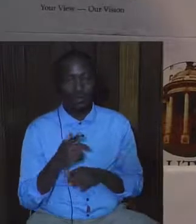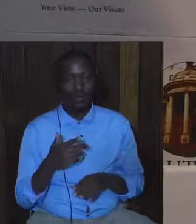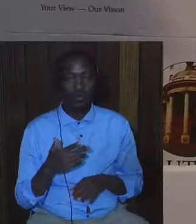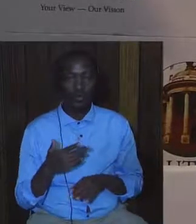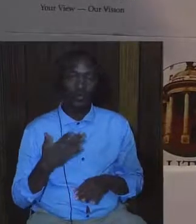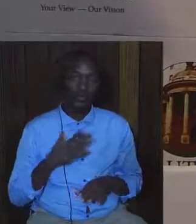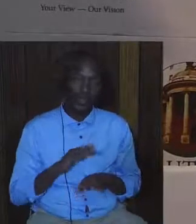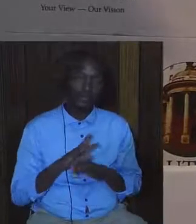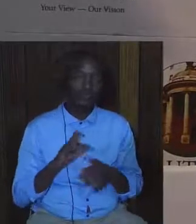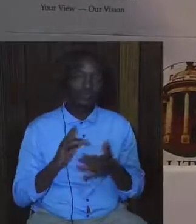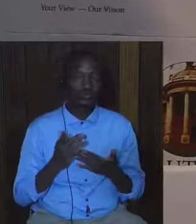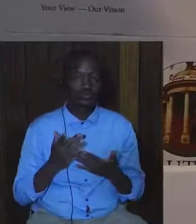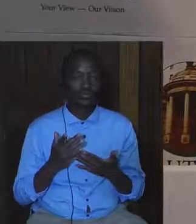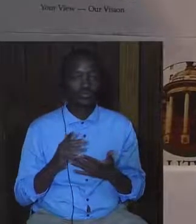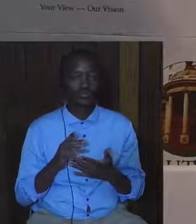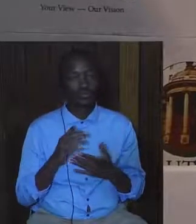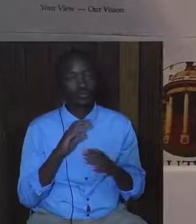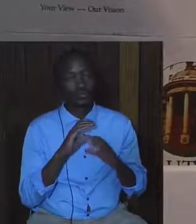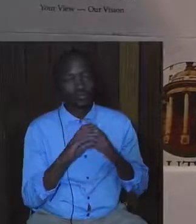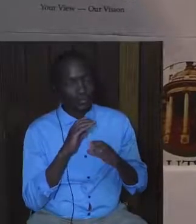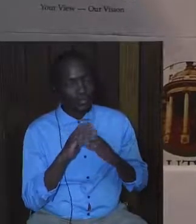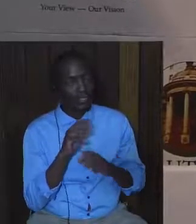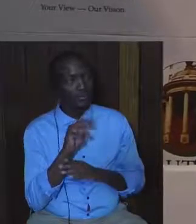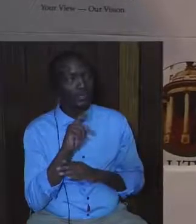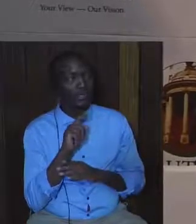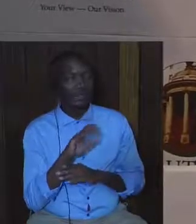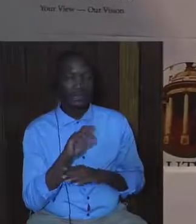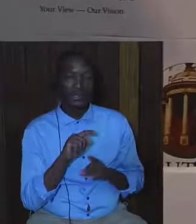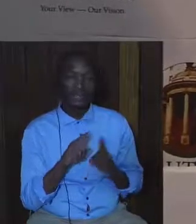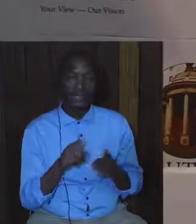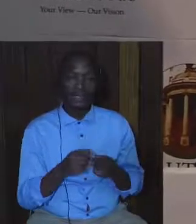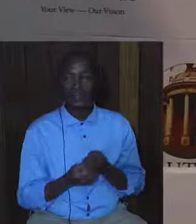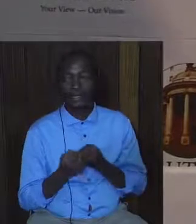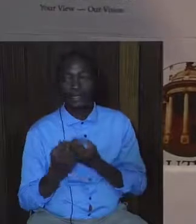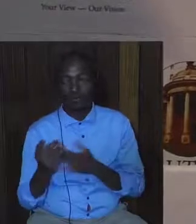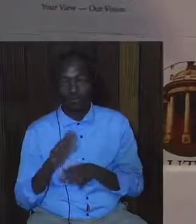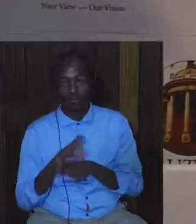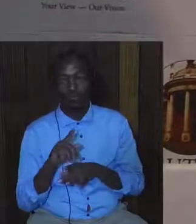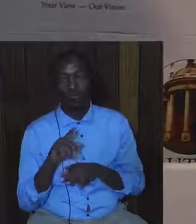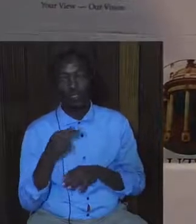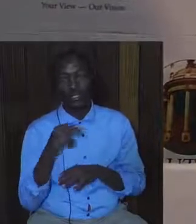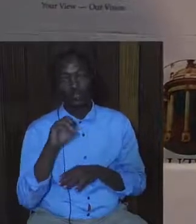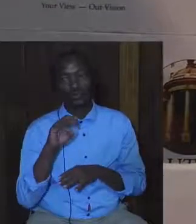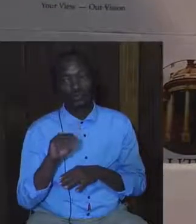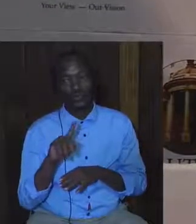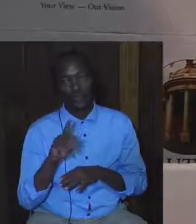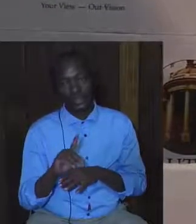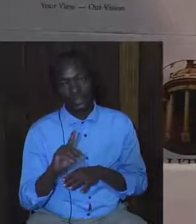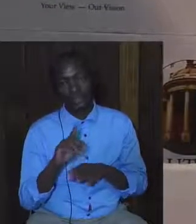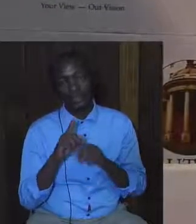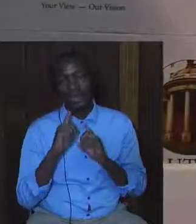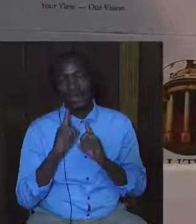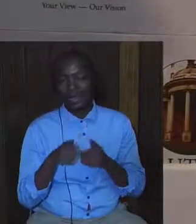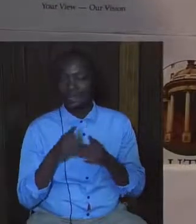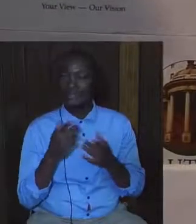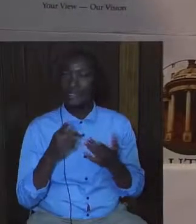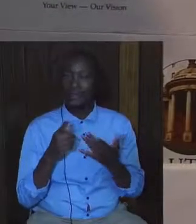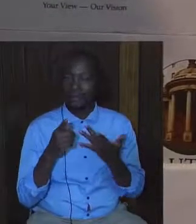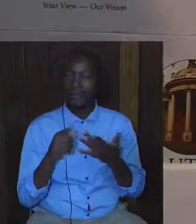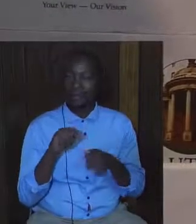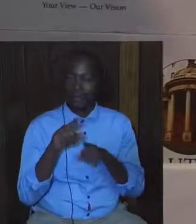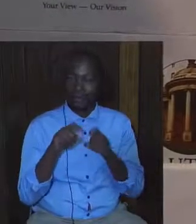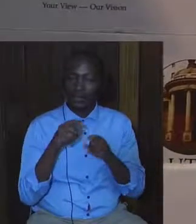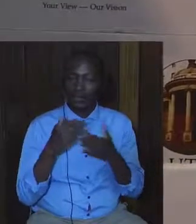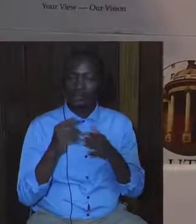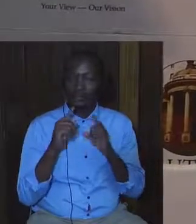to interact with the MEC on, but I think let me hand back to you and your team. Answer those that you can answer,